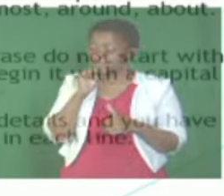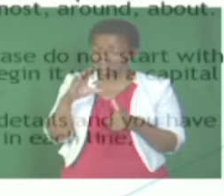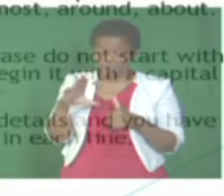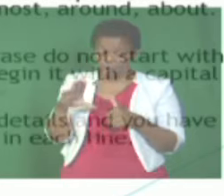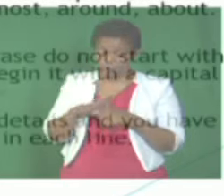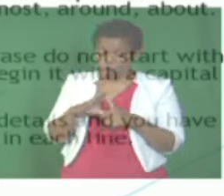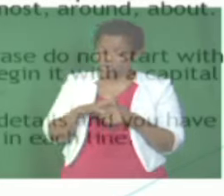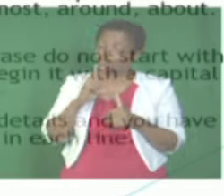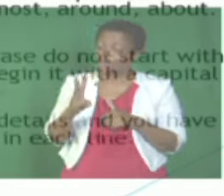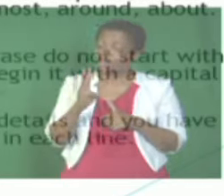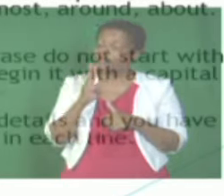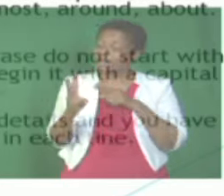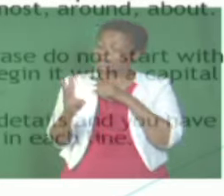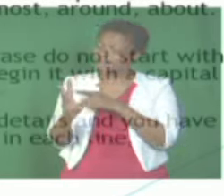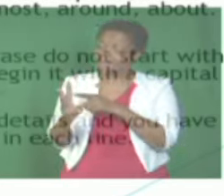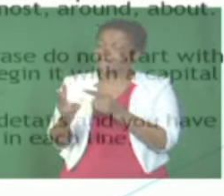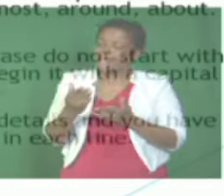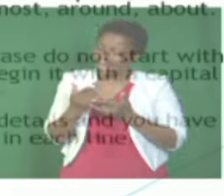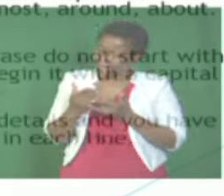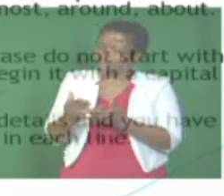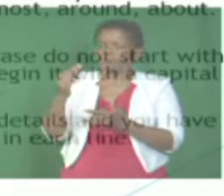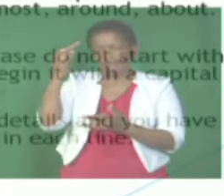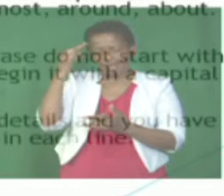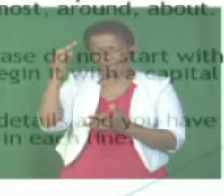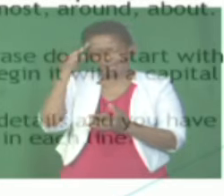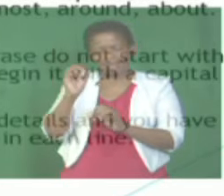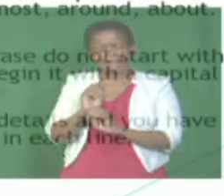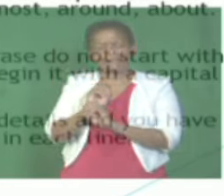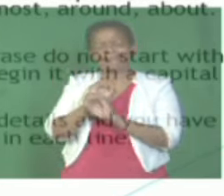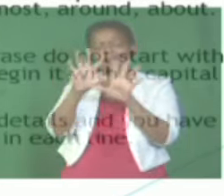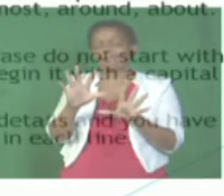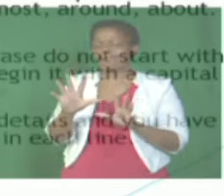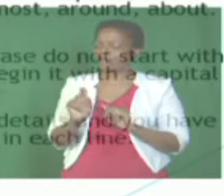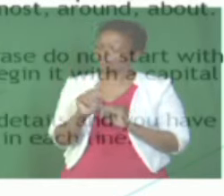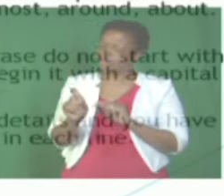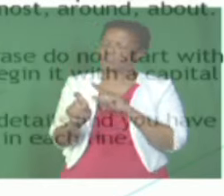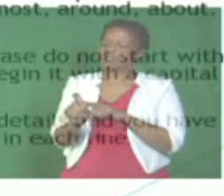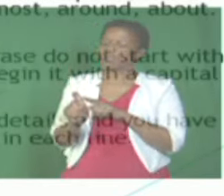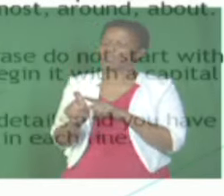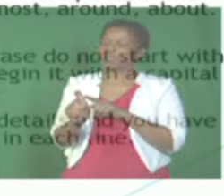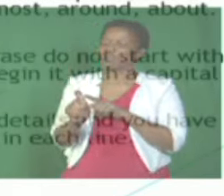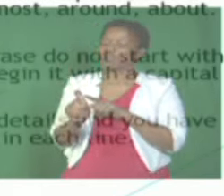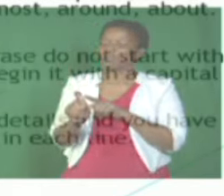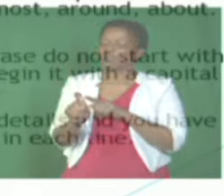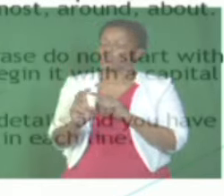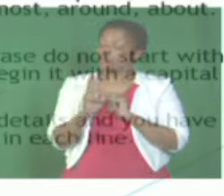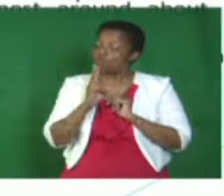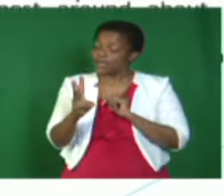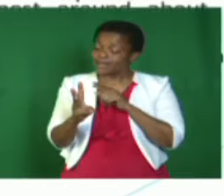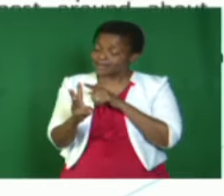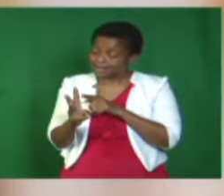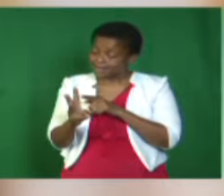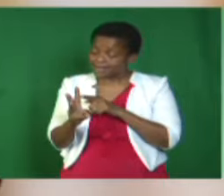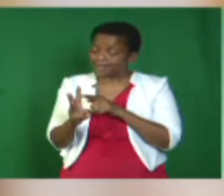not understand the gist of the question. So you need those words. You need to understand that this